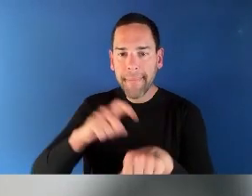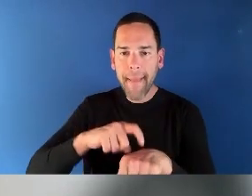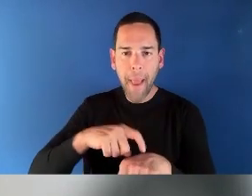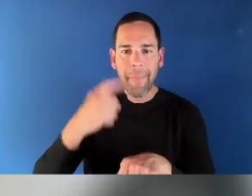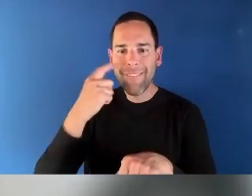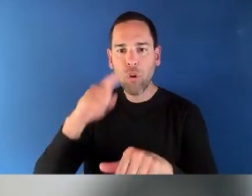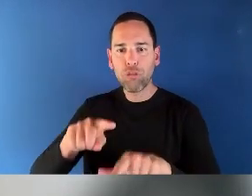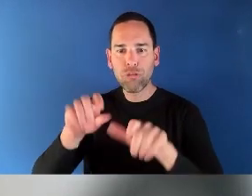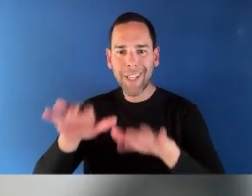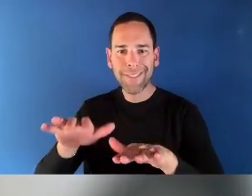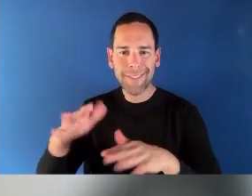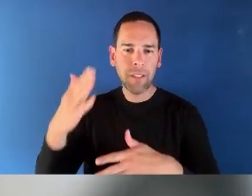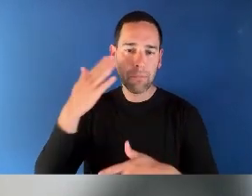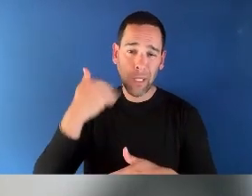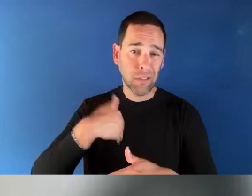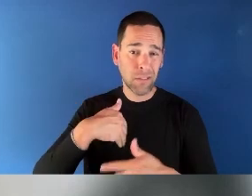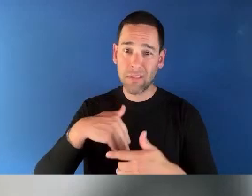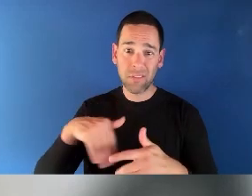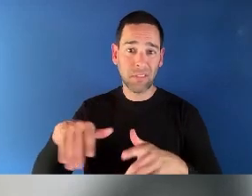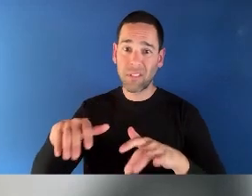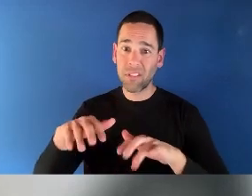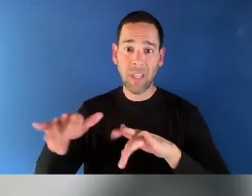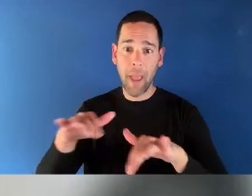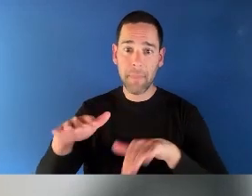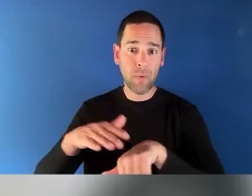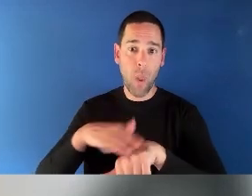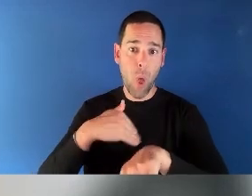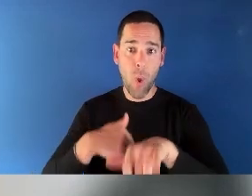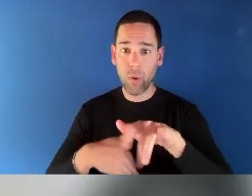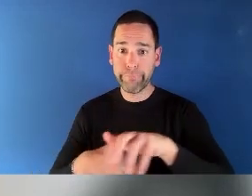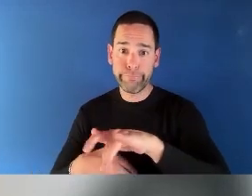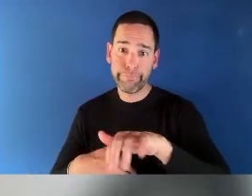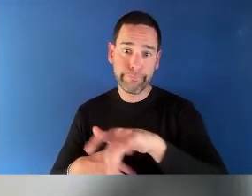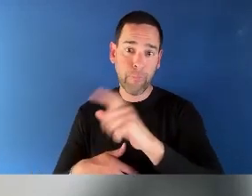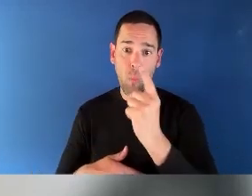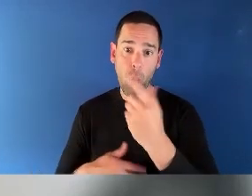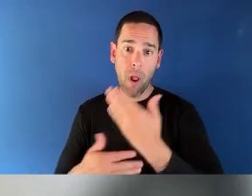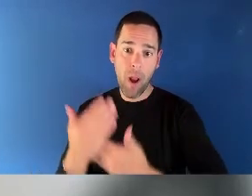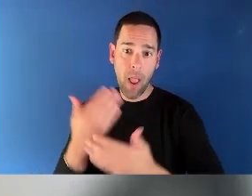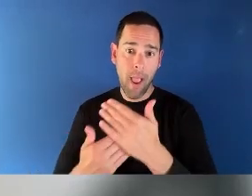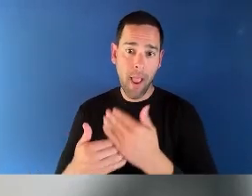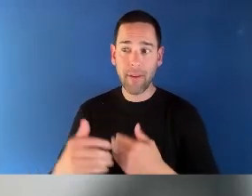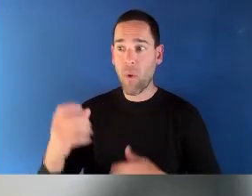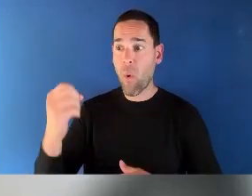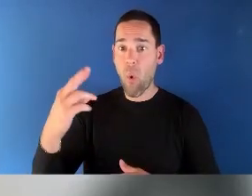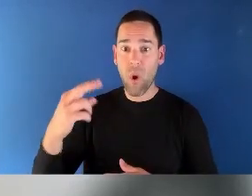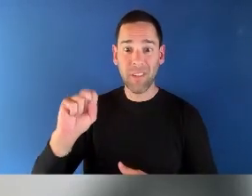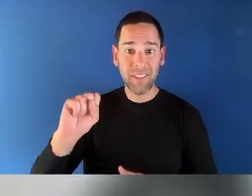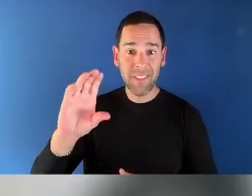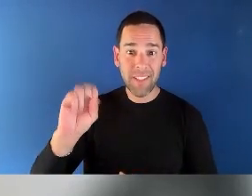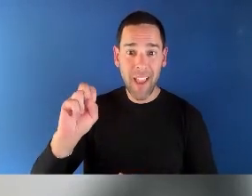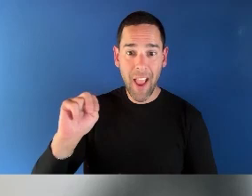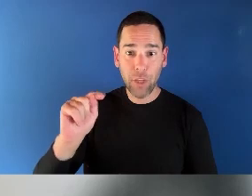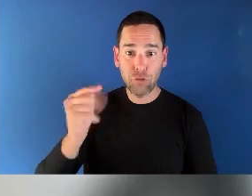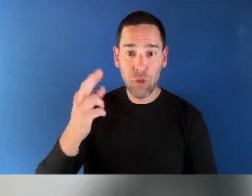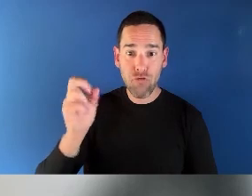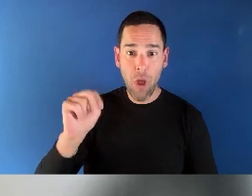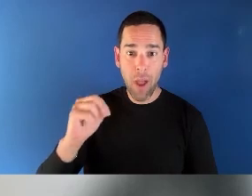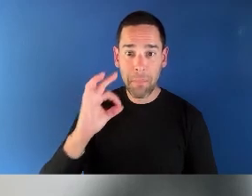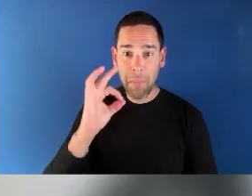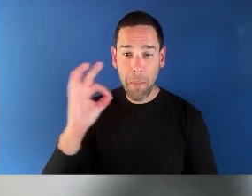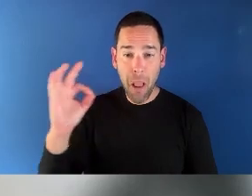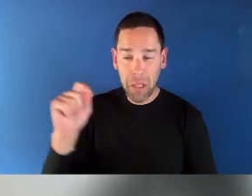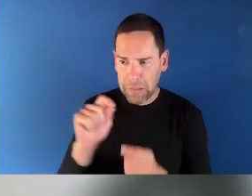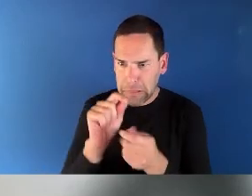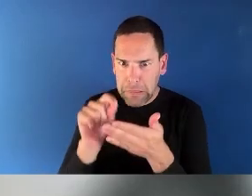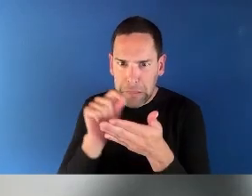for my slow typing ability, or filling out those little Scantron bubbles. that takes me a lot of extra time to do it